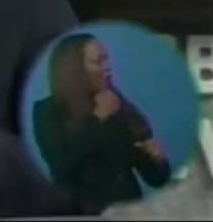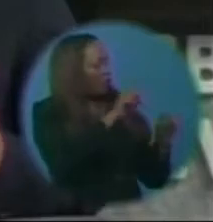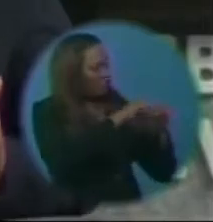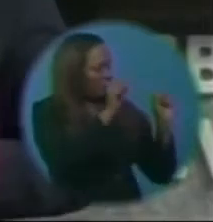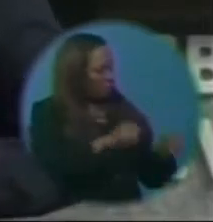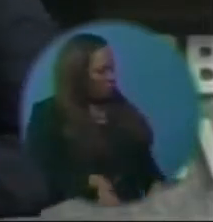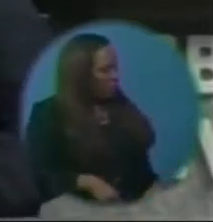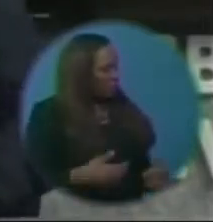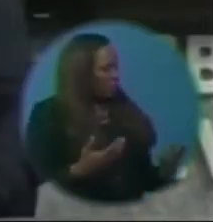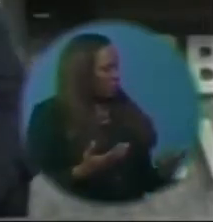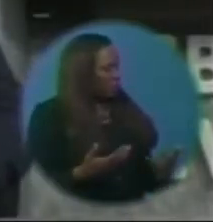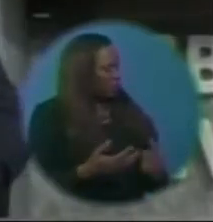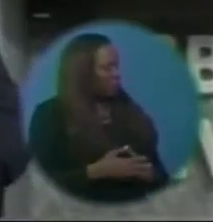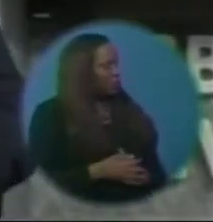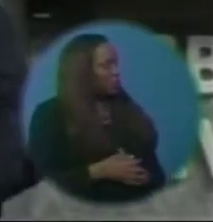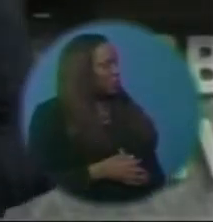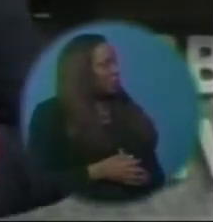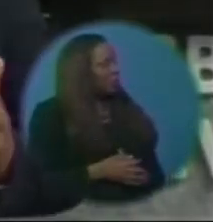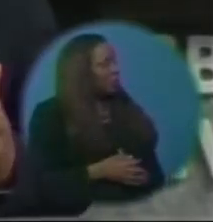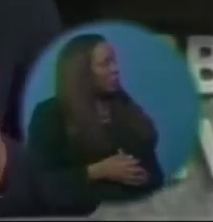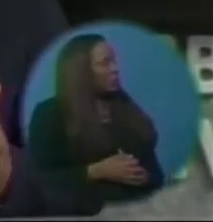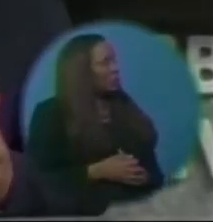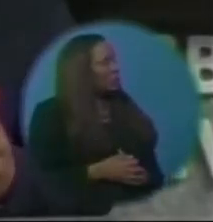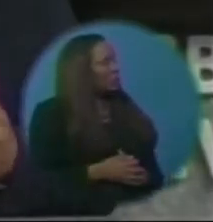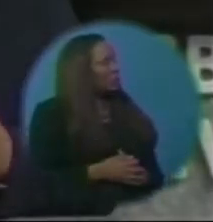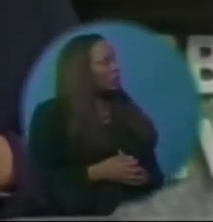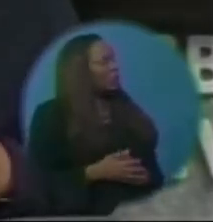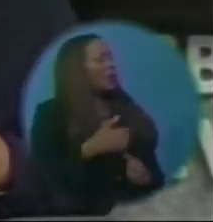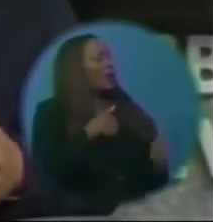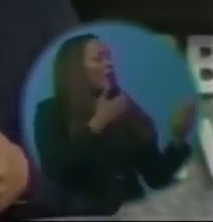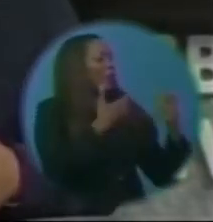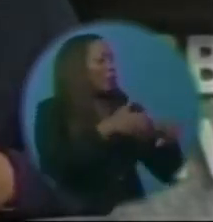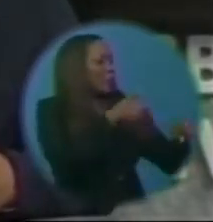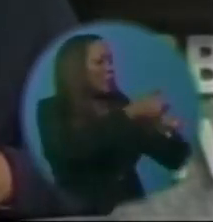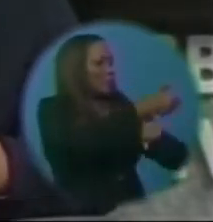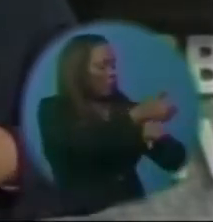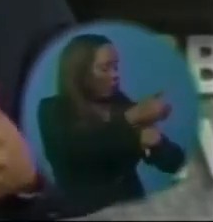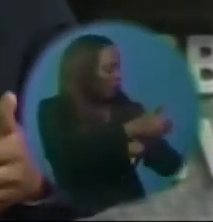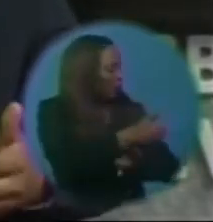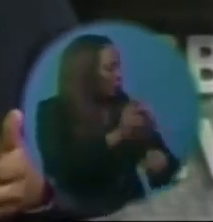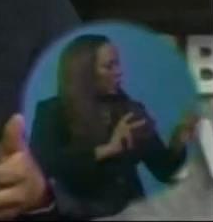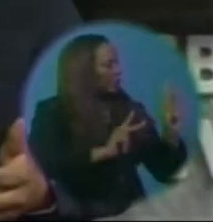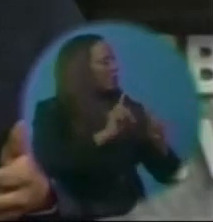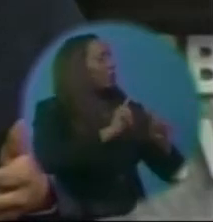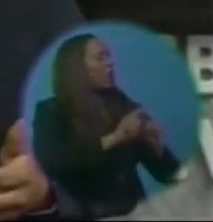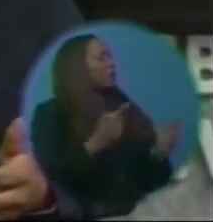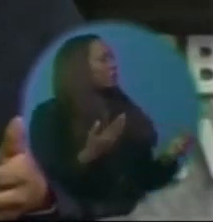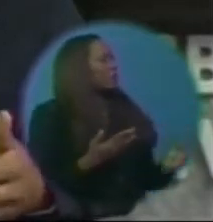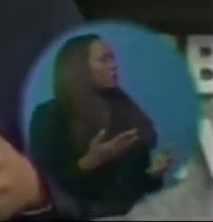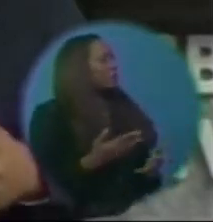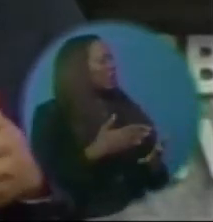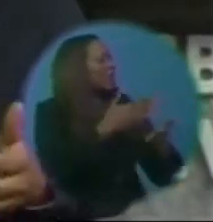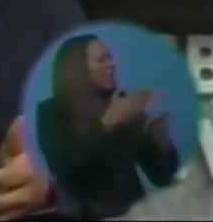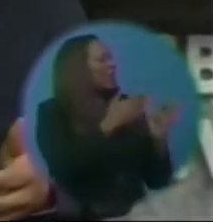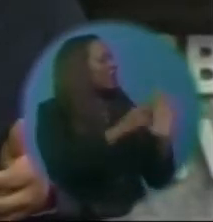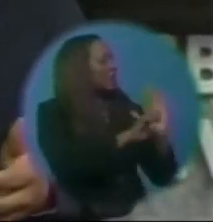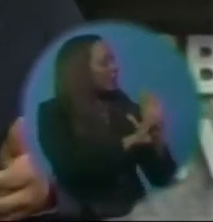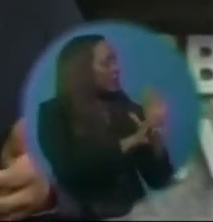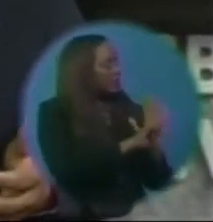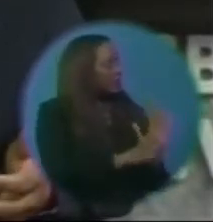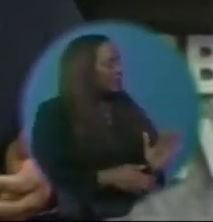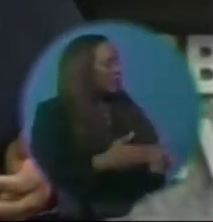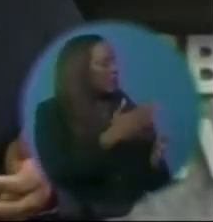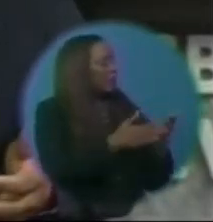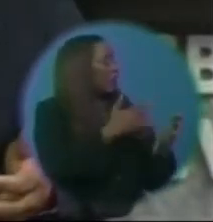and not allowing blame or portioning blame to anyone, but one of the things we've discovered, for instance, is that in some hotel rooms, there is no provision